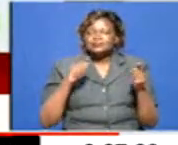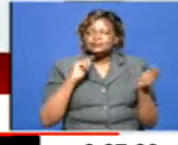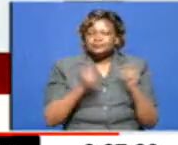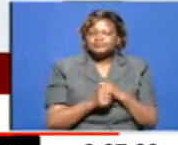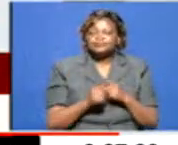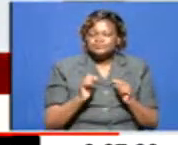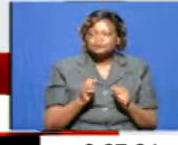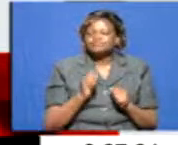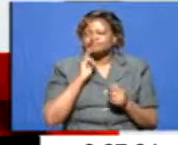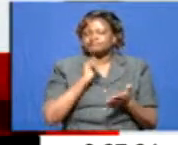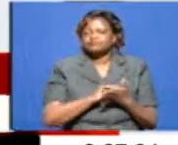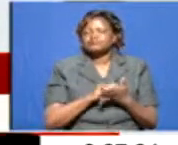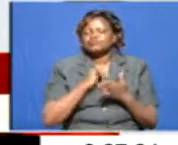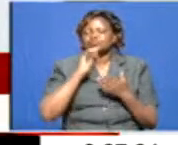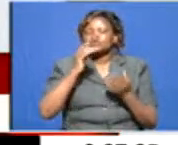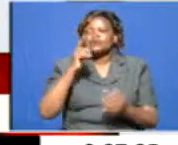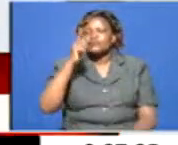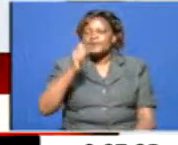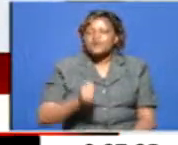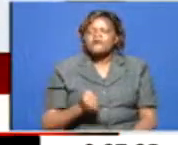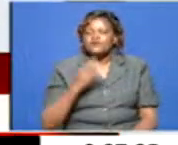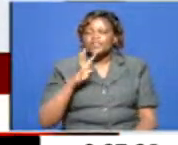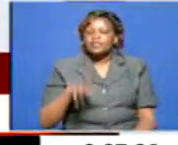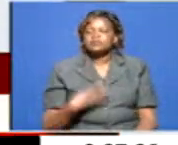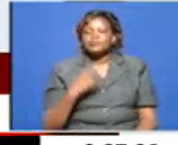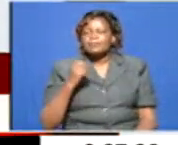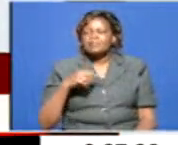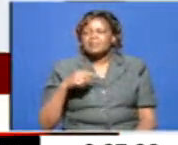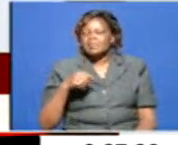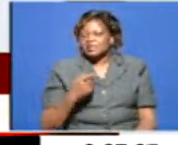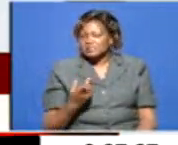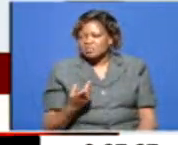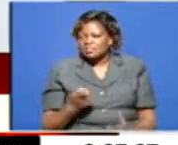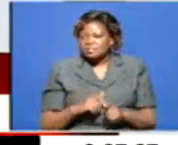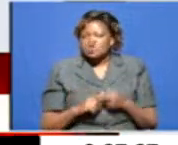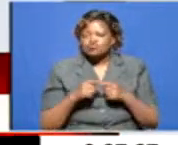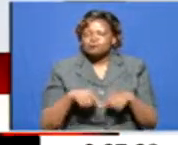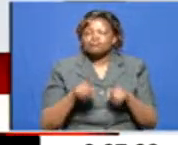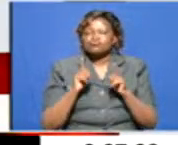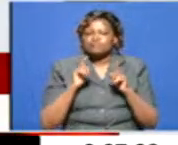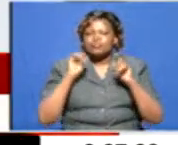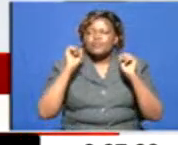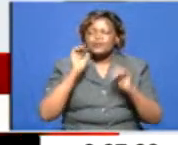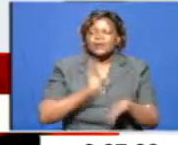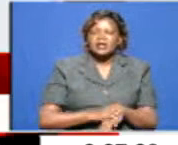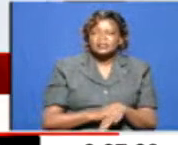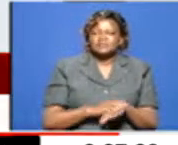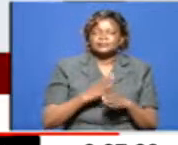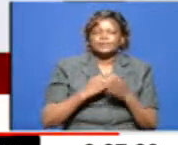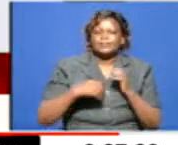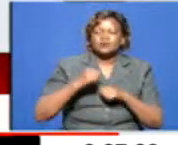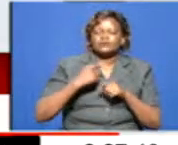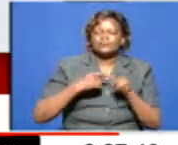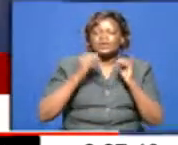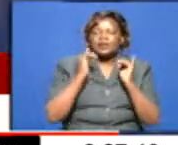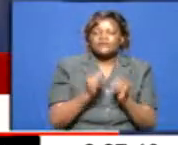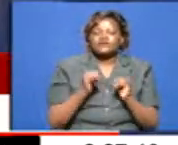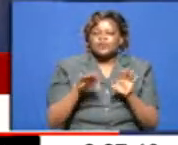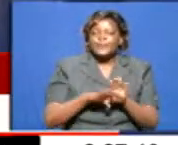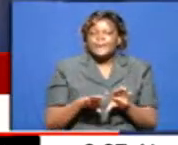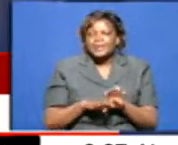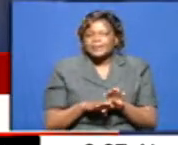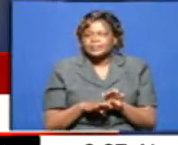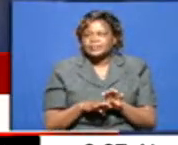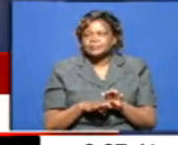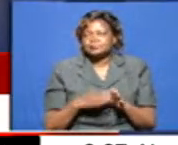is going to give you a pension of only 4,000 a month, you are likely to get some action from the individual member. We